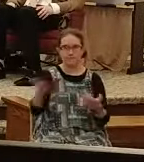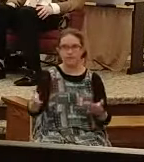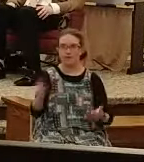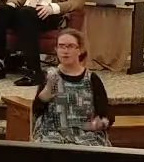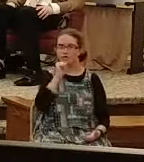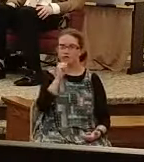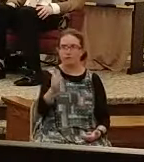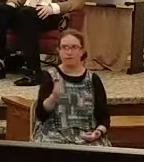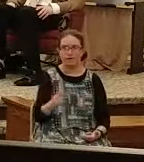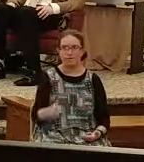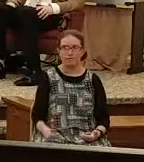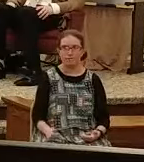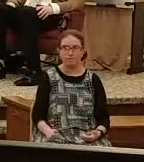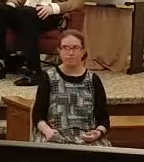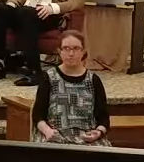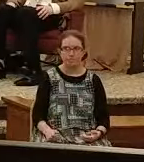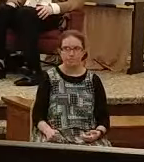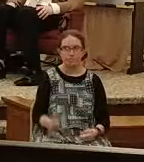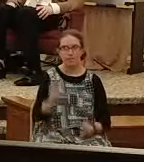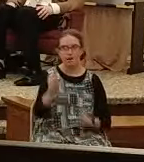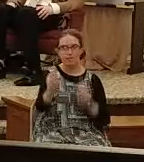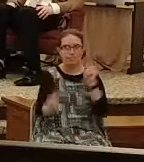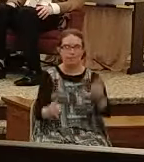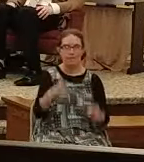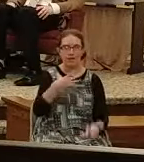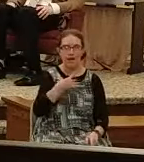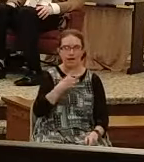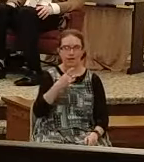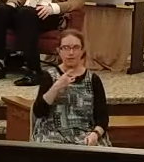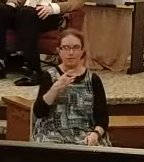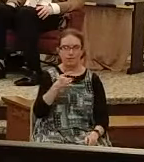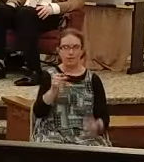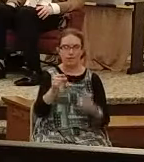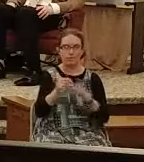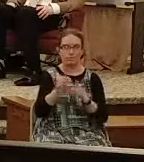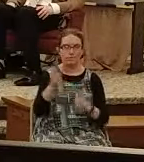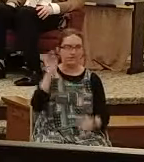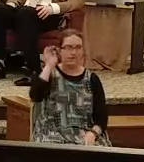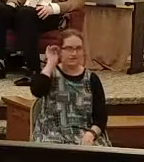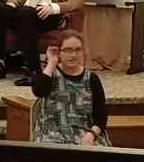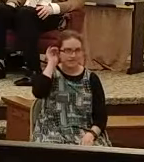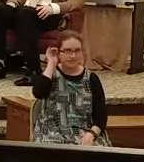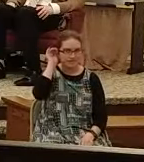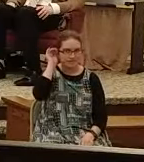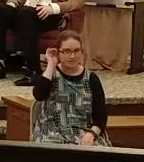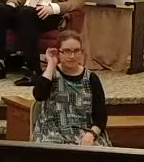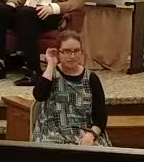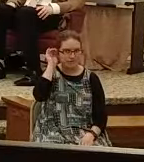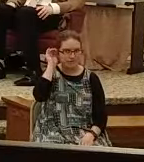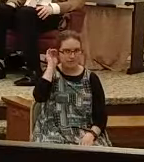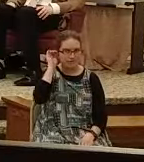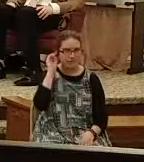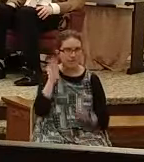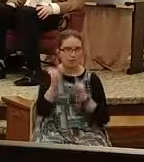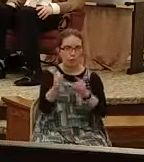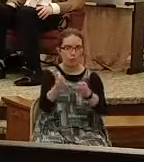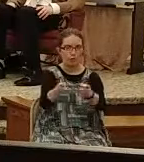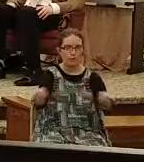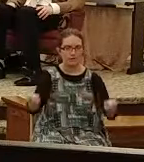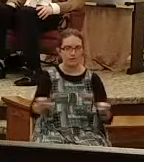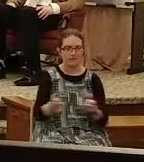not. And people like the words that they hear, so they flock to those